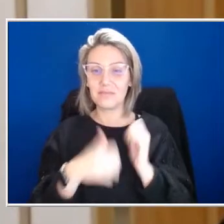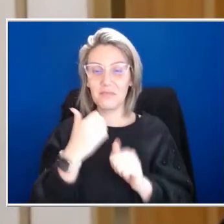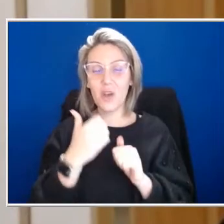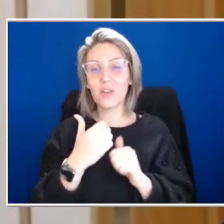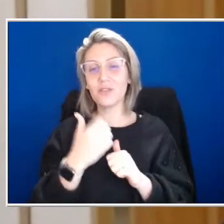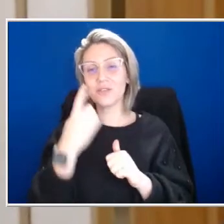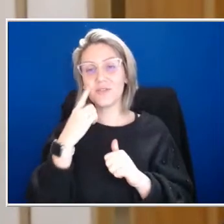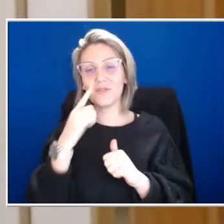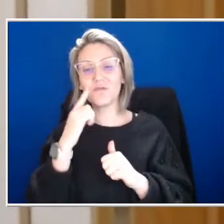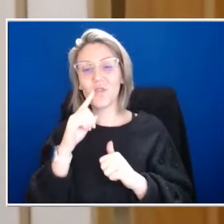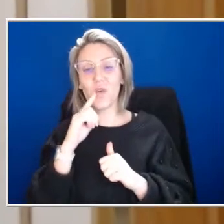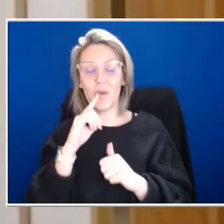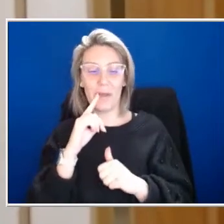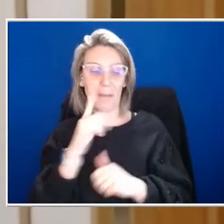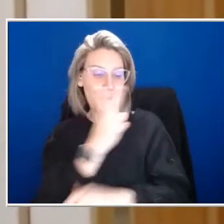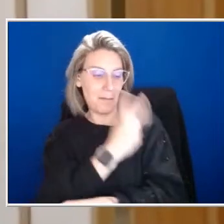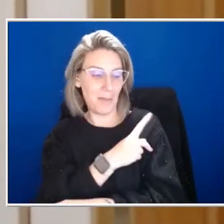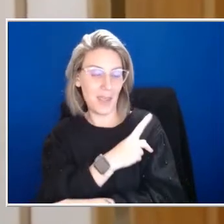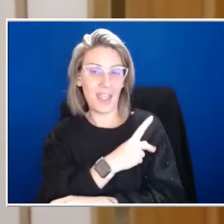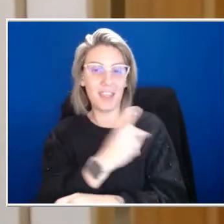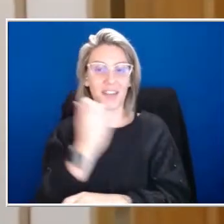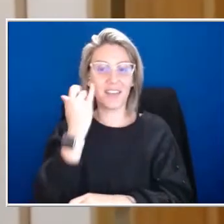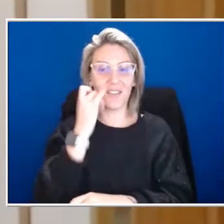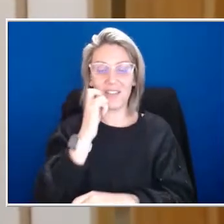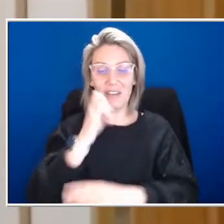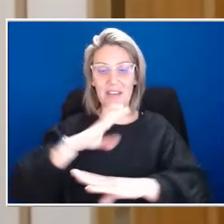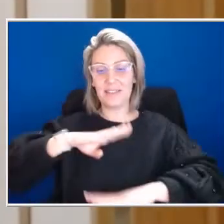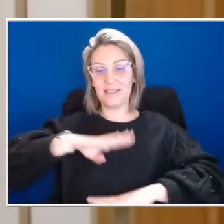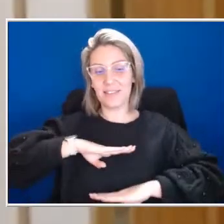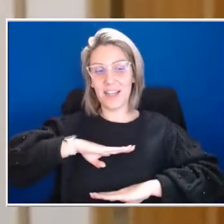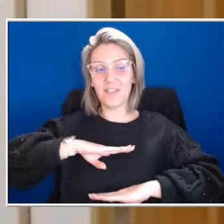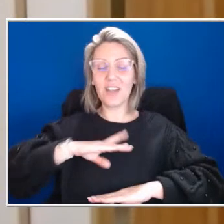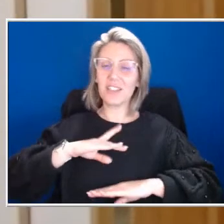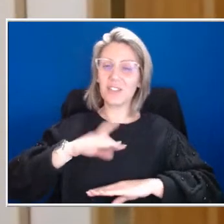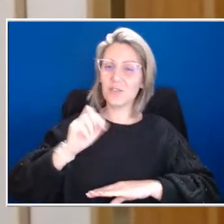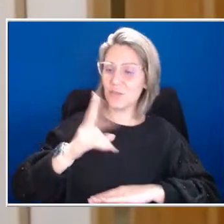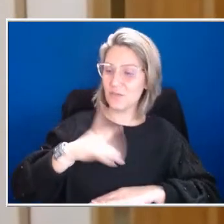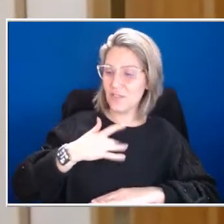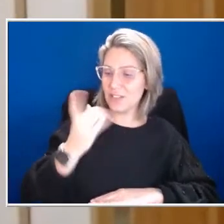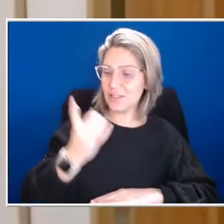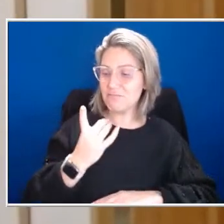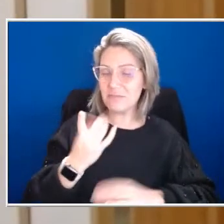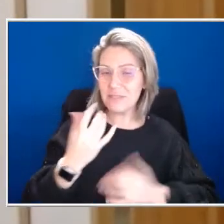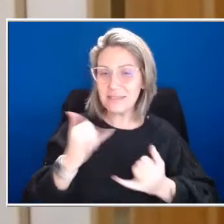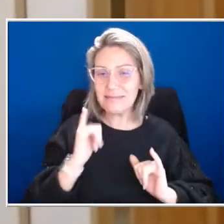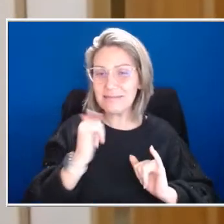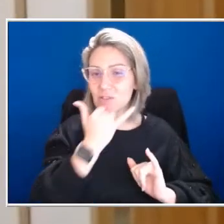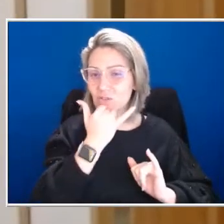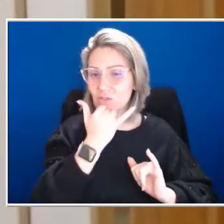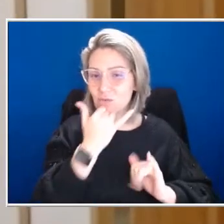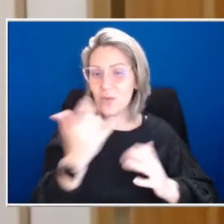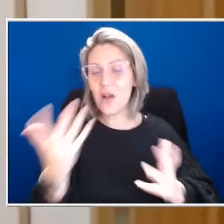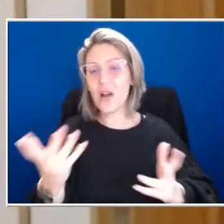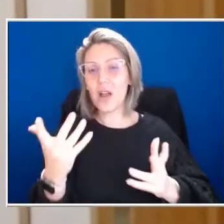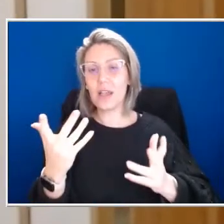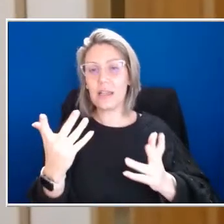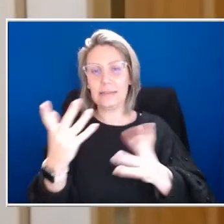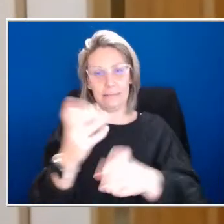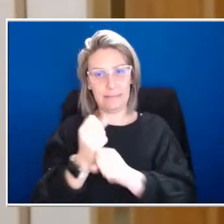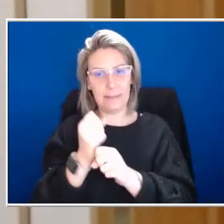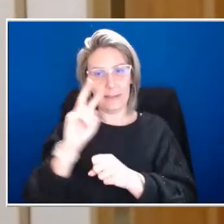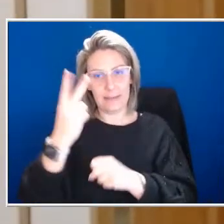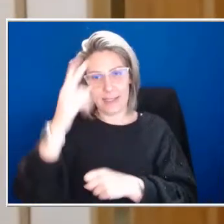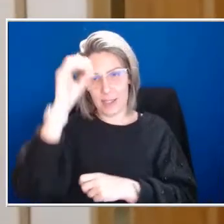takeaway is, if you are not satisfied, if you feel something is still wrong, take second opinion, especially